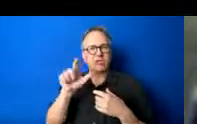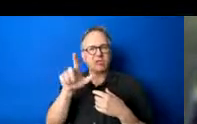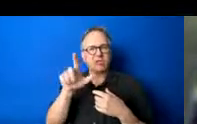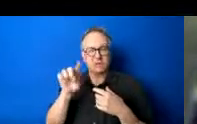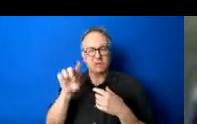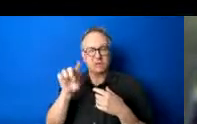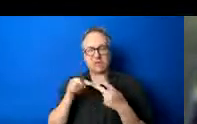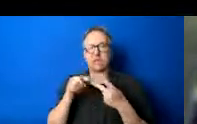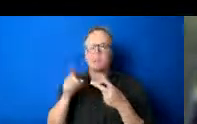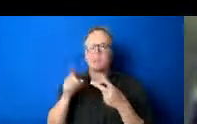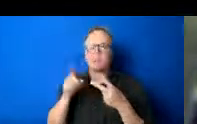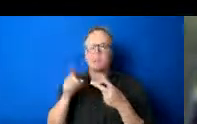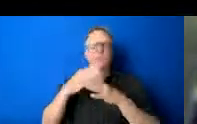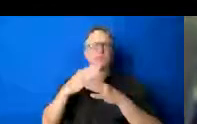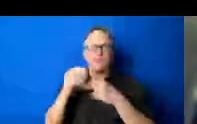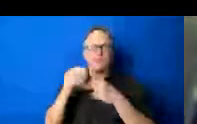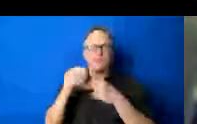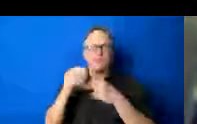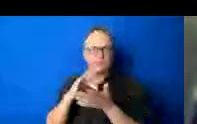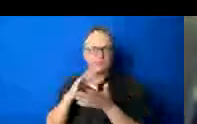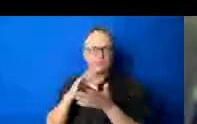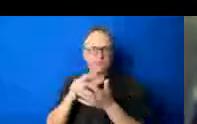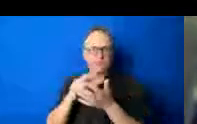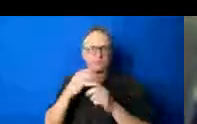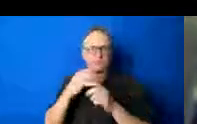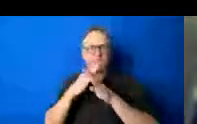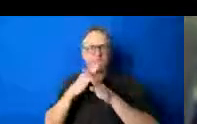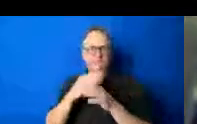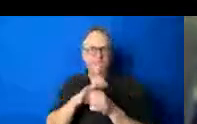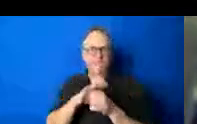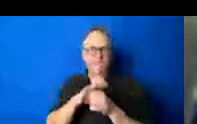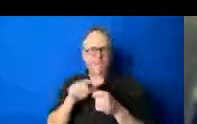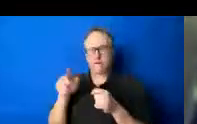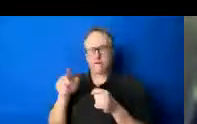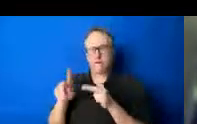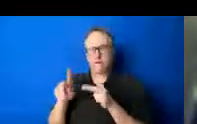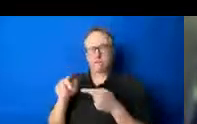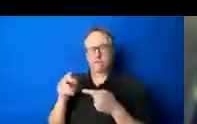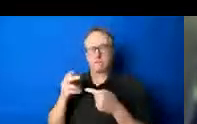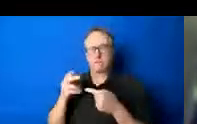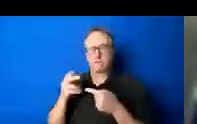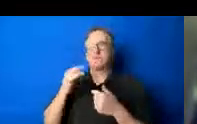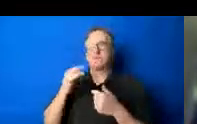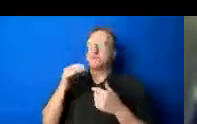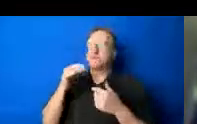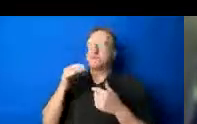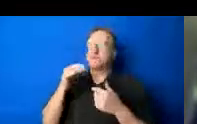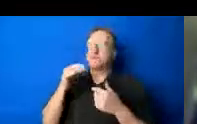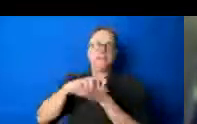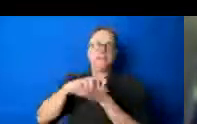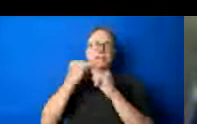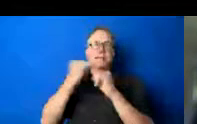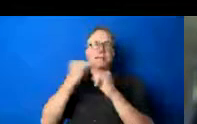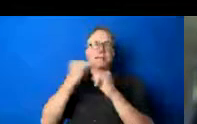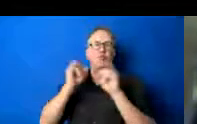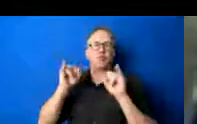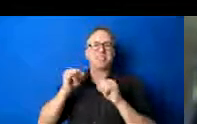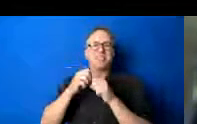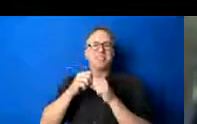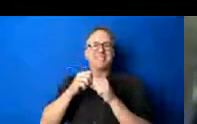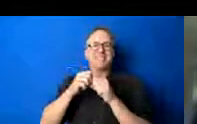a preventative medication. So this is for people who are severely immunocompromised or who